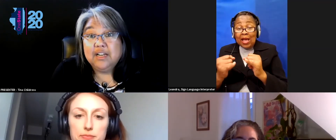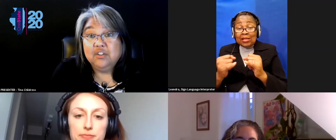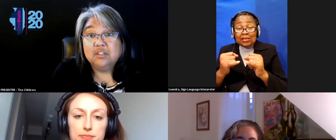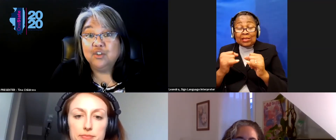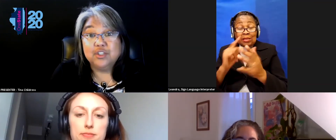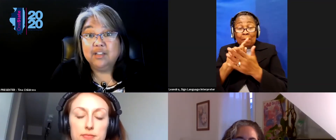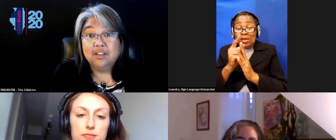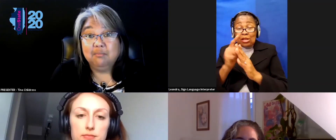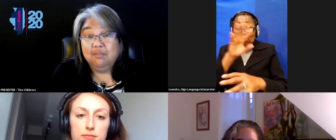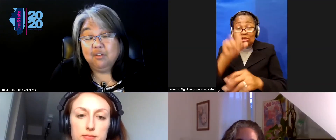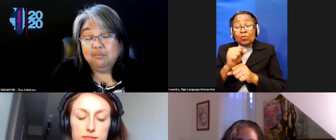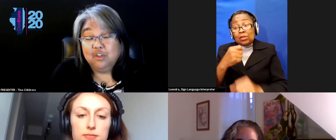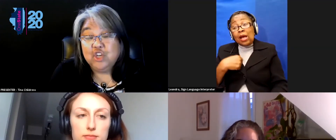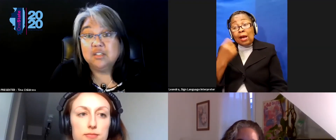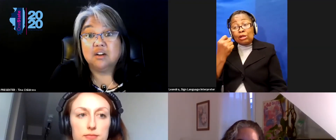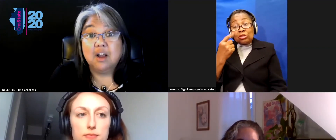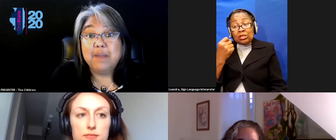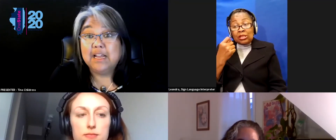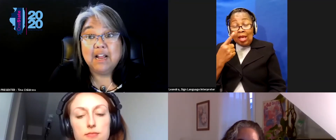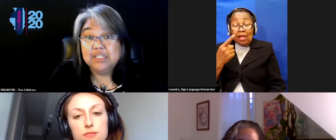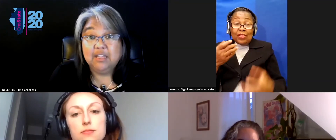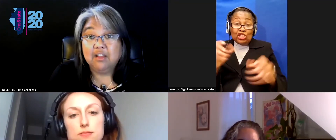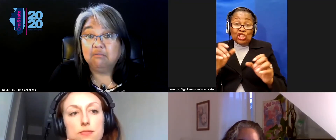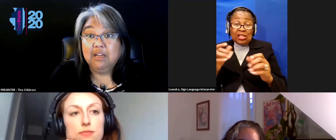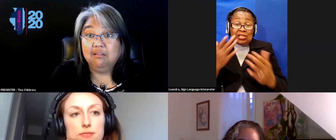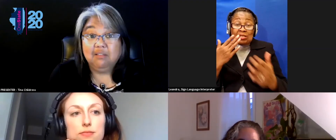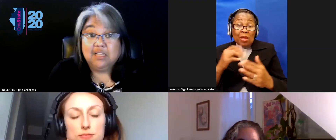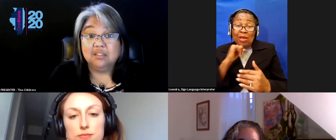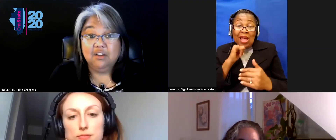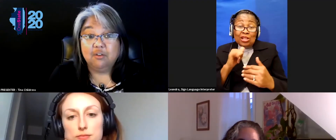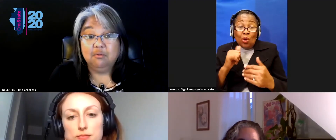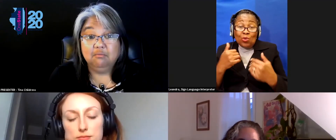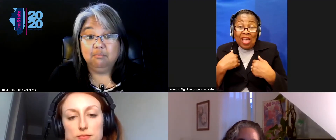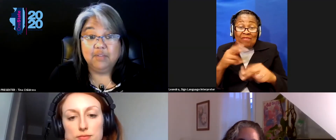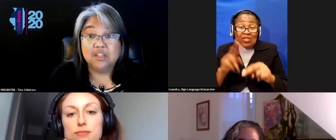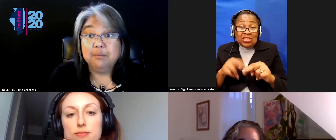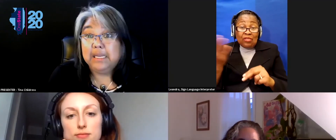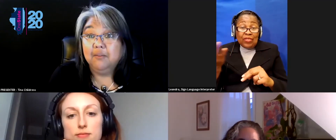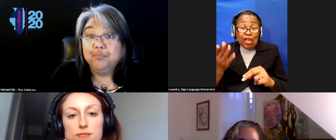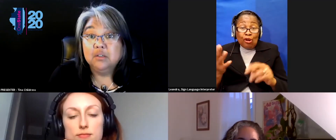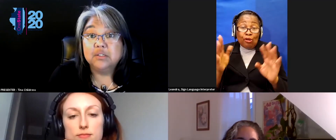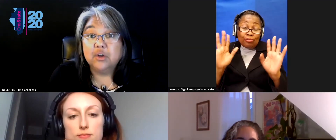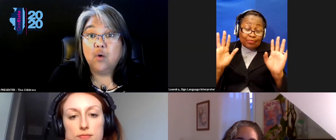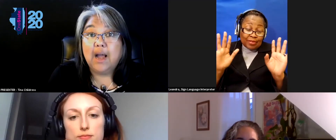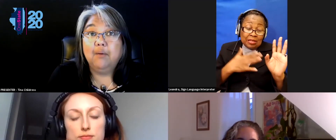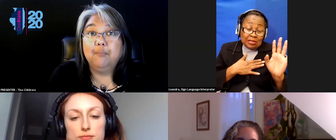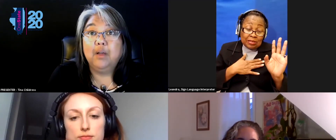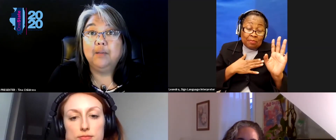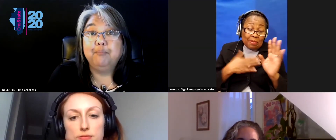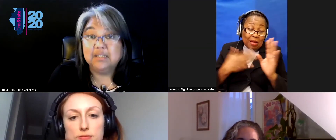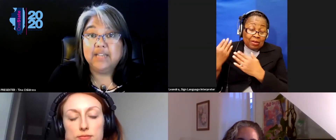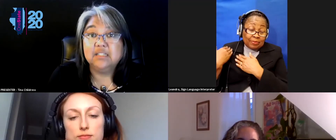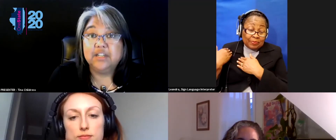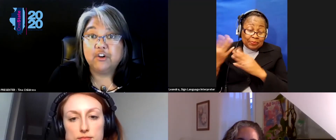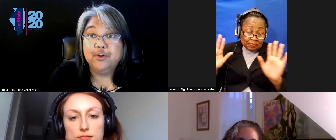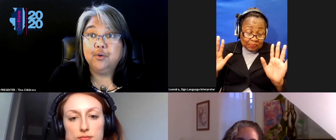reservations, then I just understand that the chances are I may not have a seat there, and that's on me. So